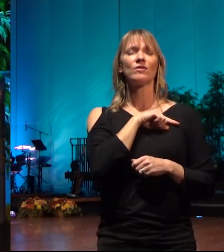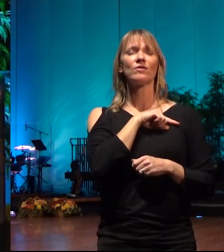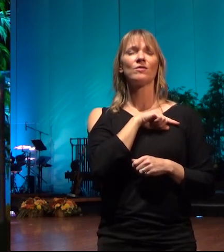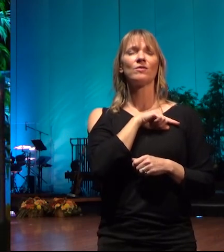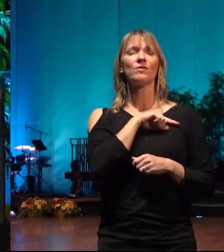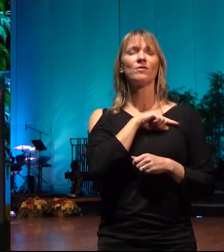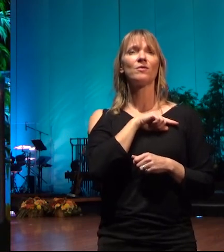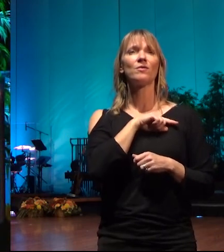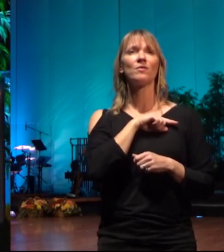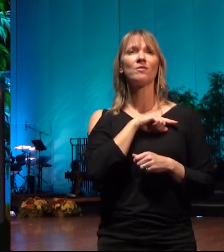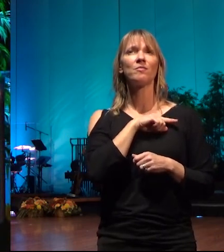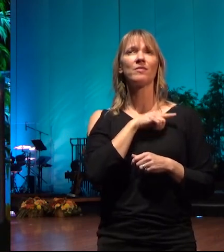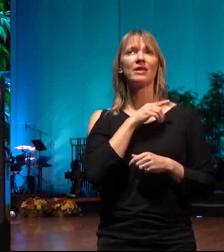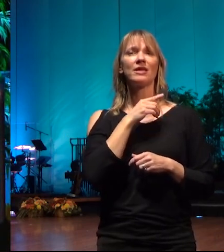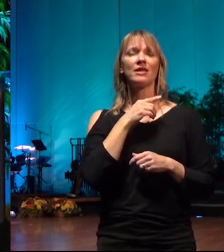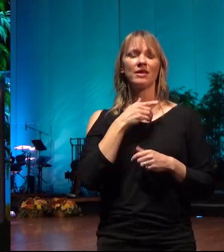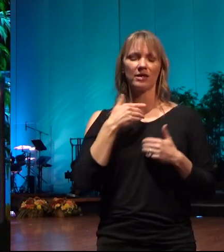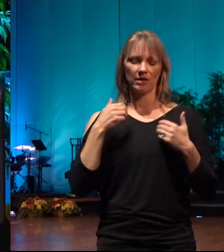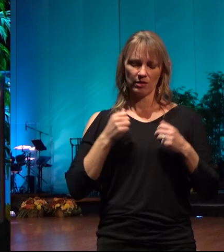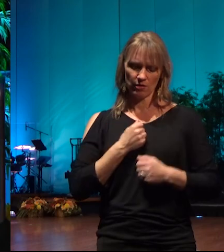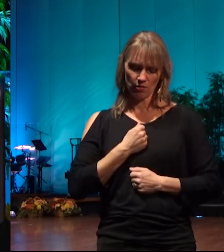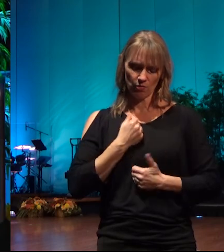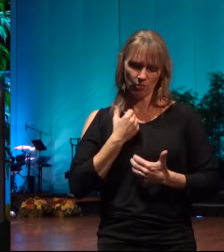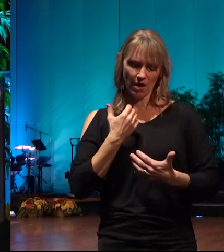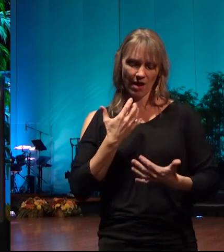Find your heart,